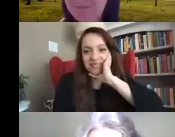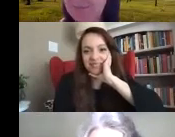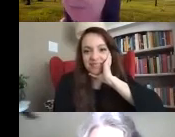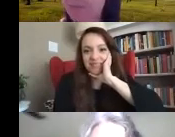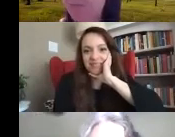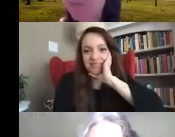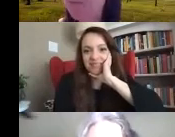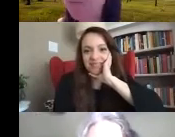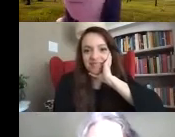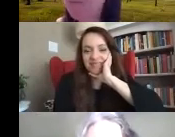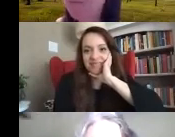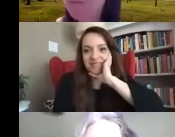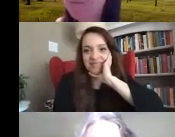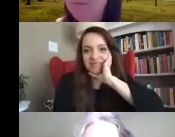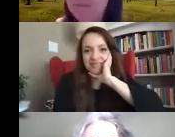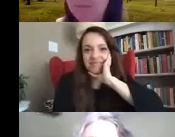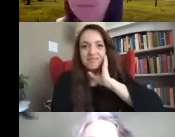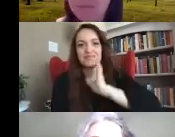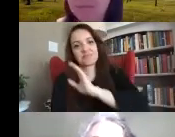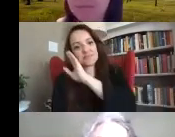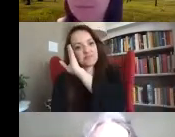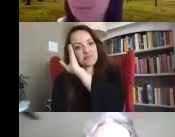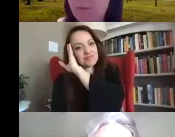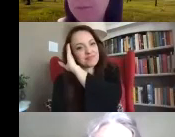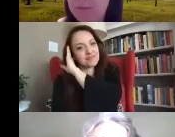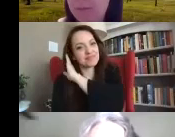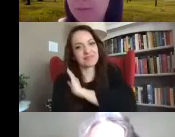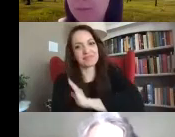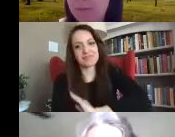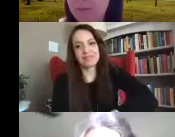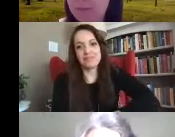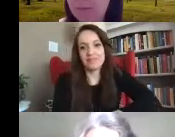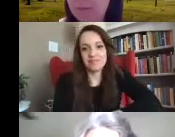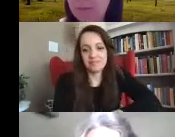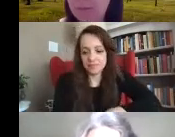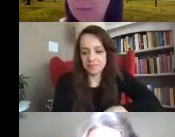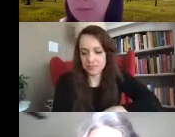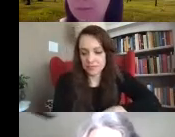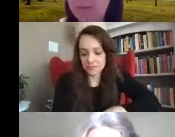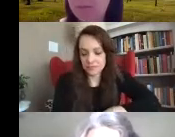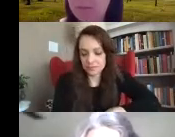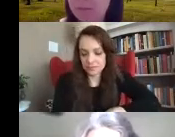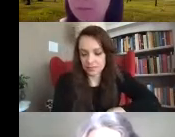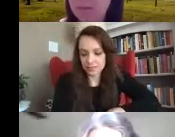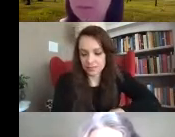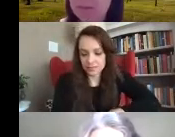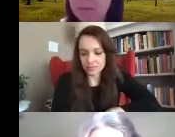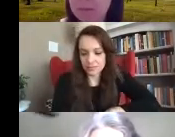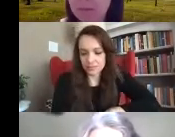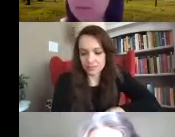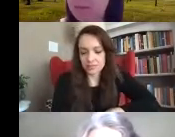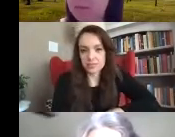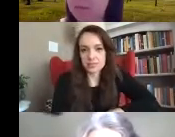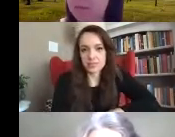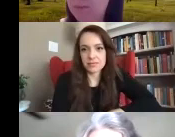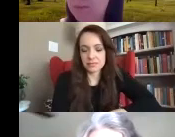here I gave my presentation, and I'm in the ICU with rounds, and I think to myself, looking back